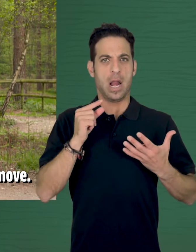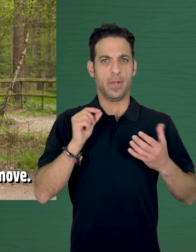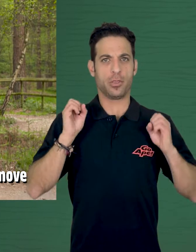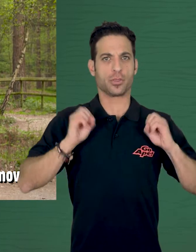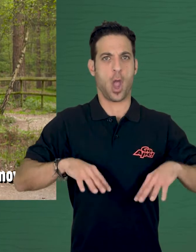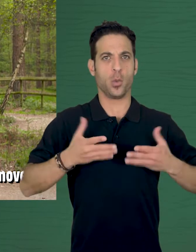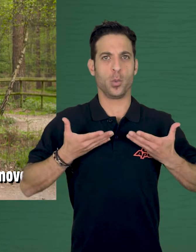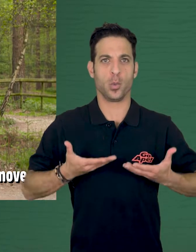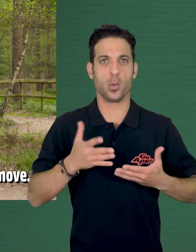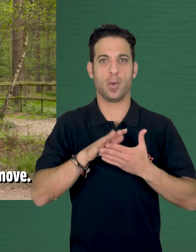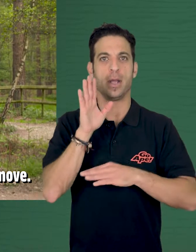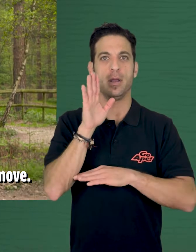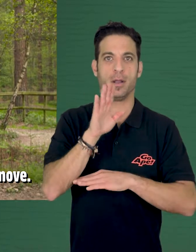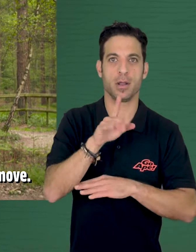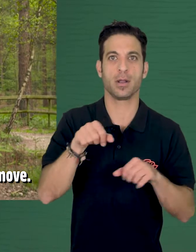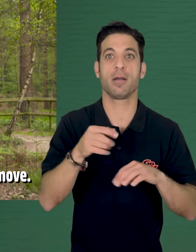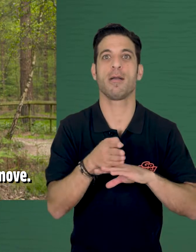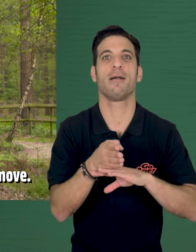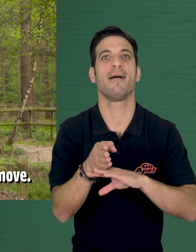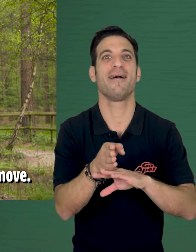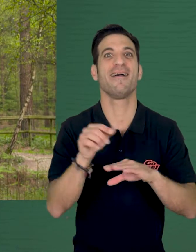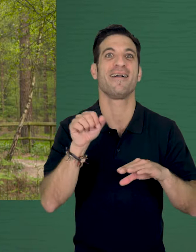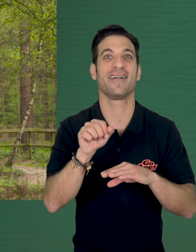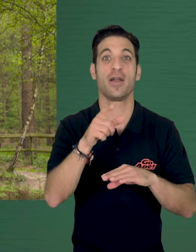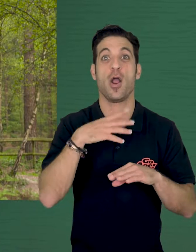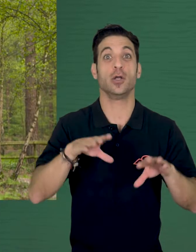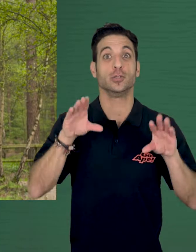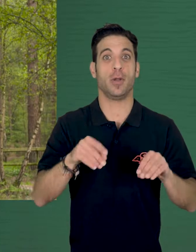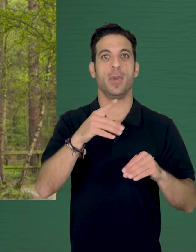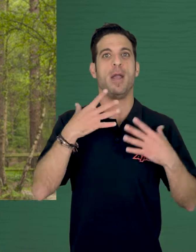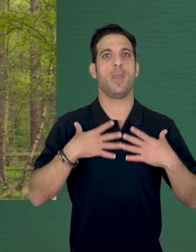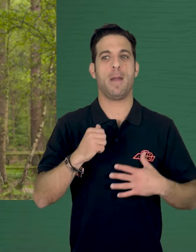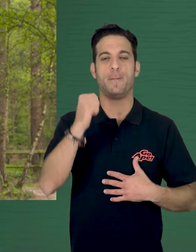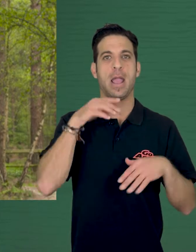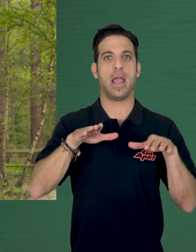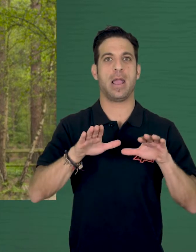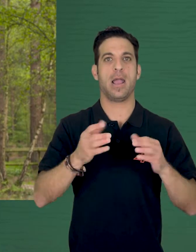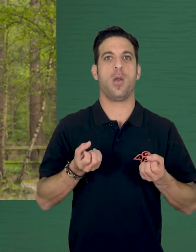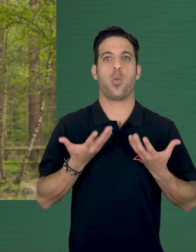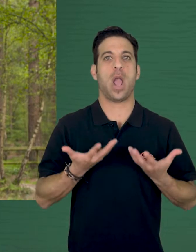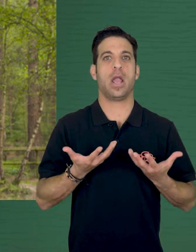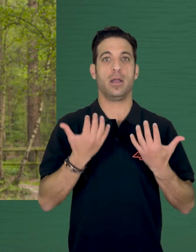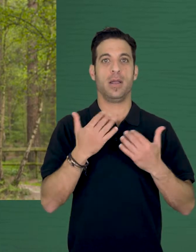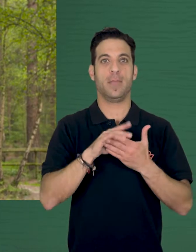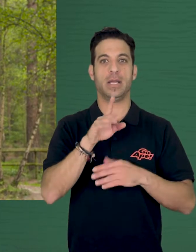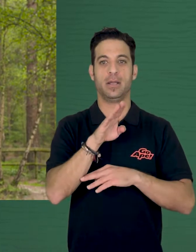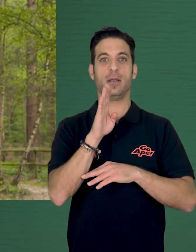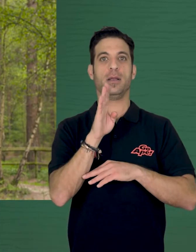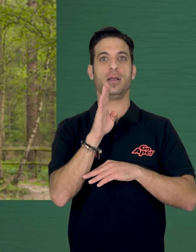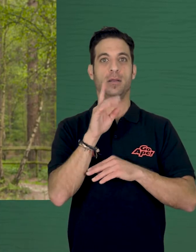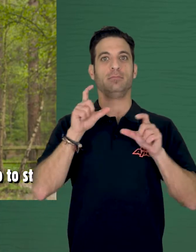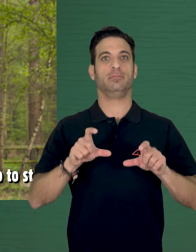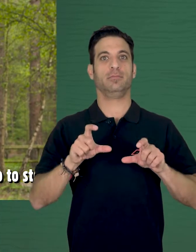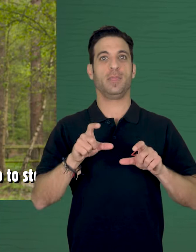toes and lean a little bit forwards, the Segway will start to move. To stop, return your weight into your heels and back into that neutral